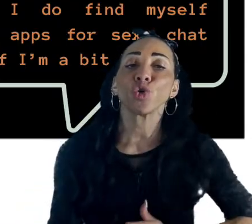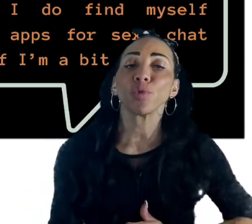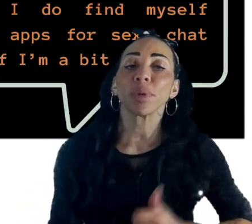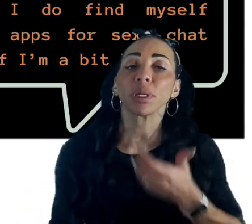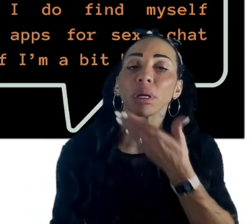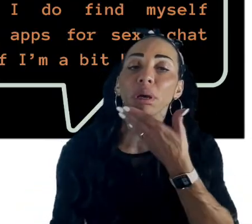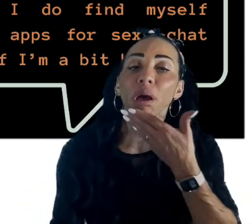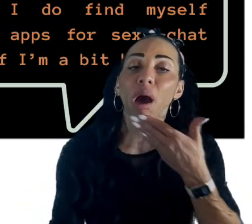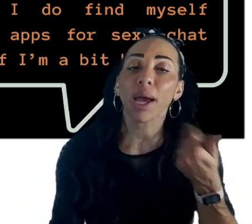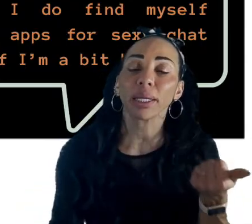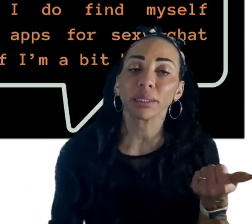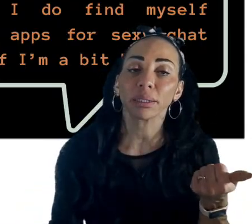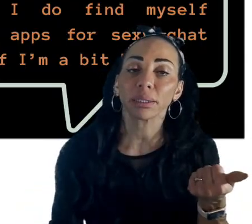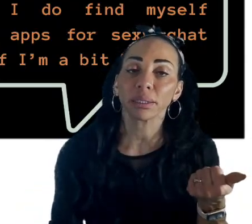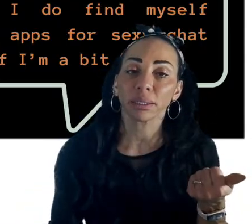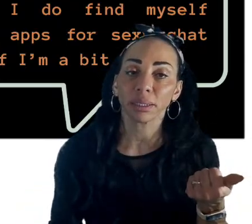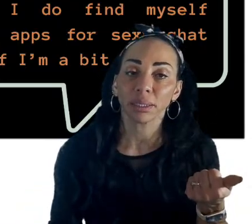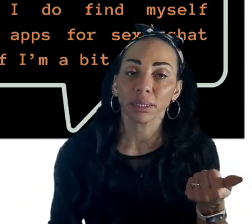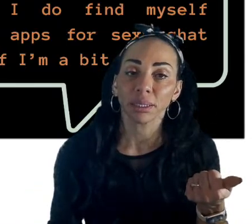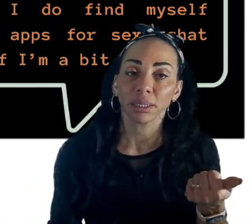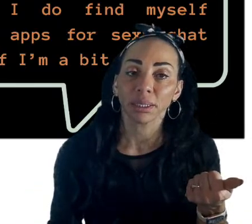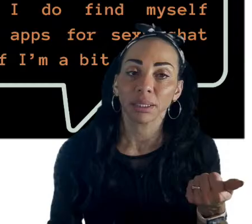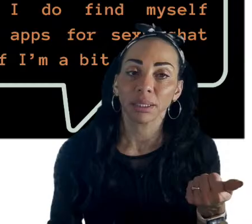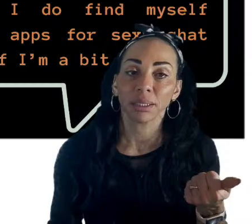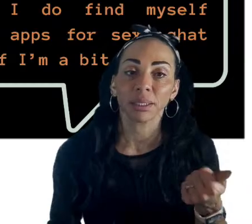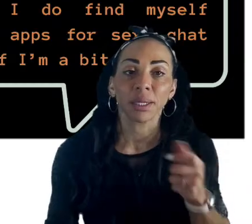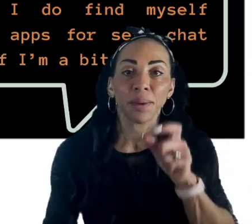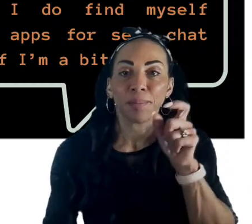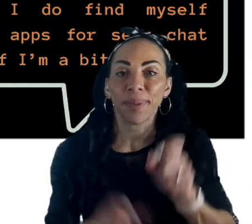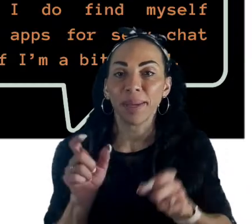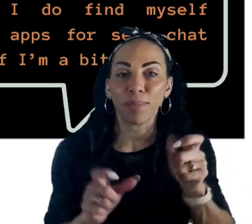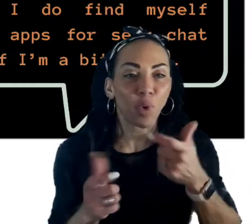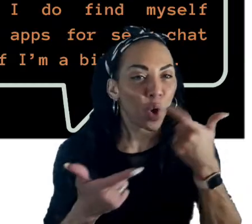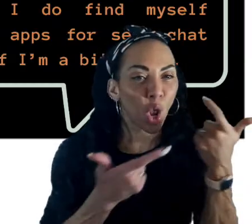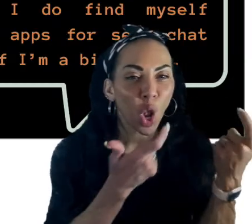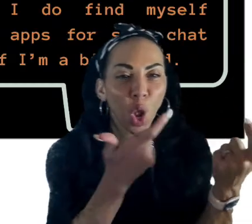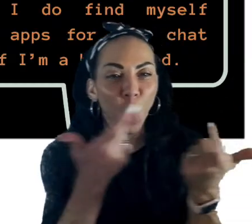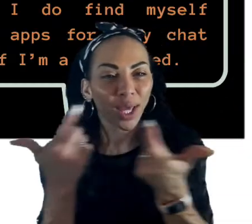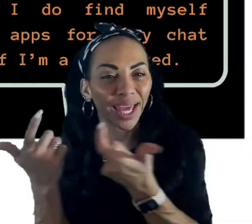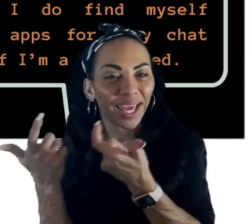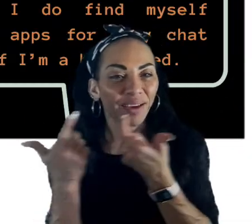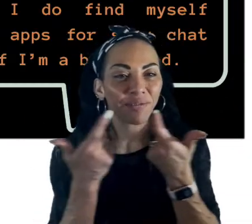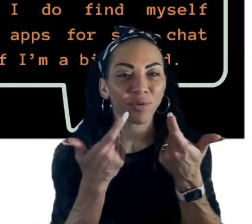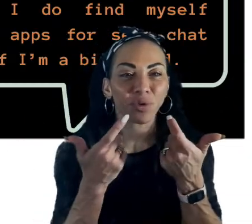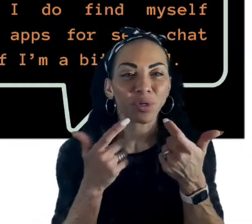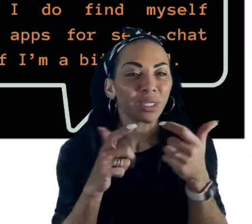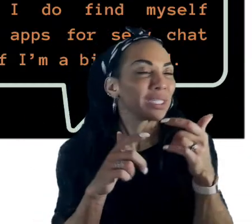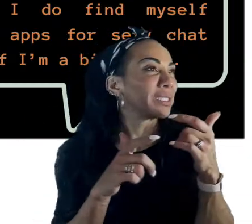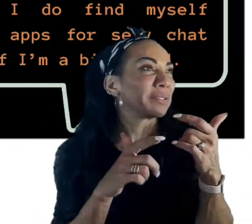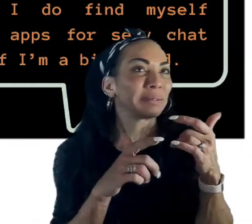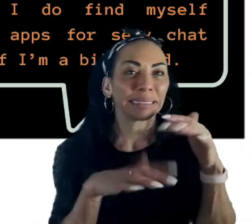themselves or looking for oneself in these apps, people treating other people like robots,